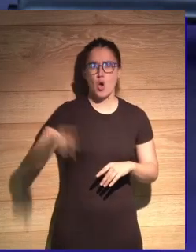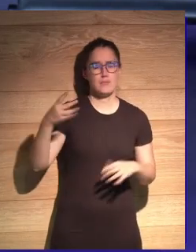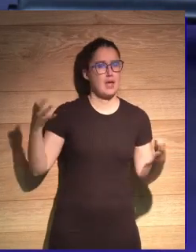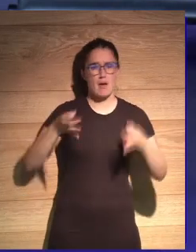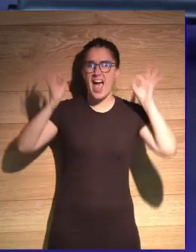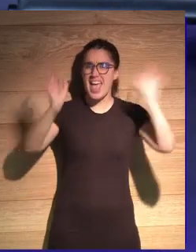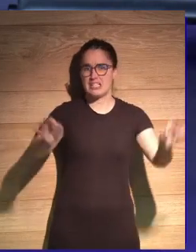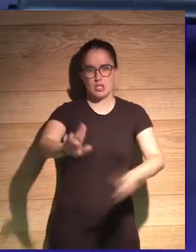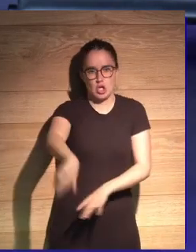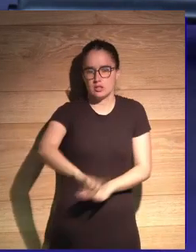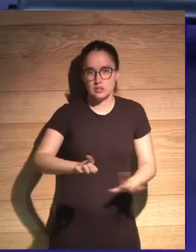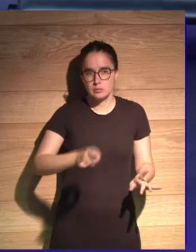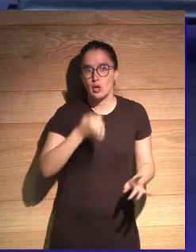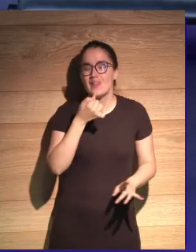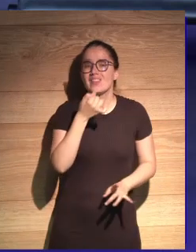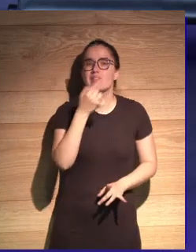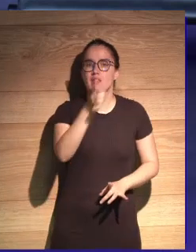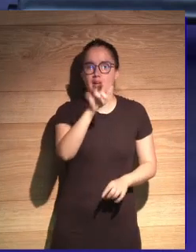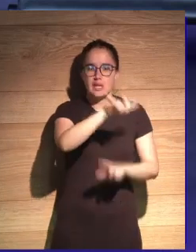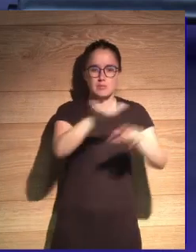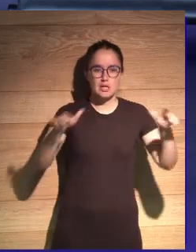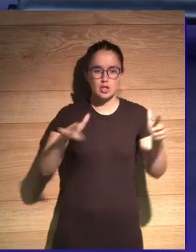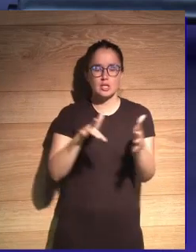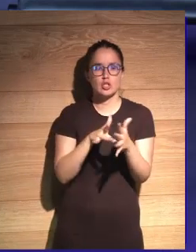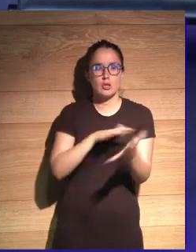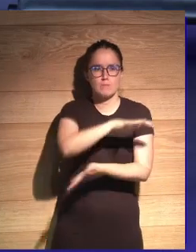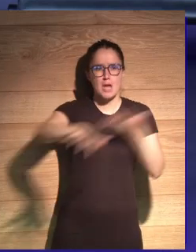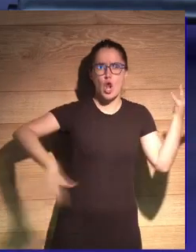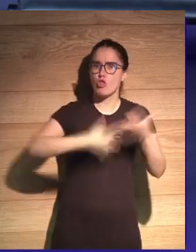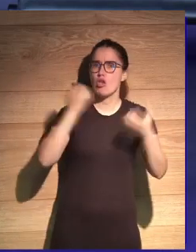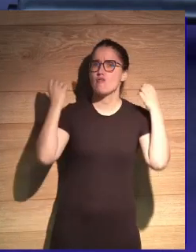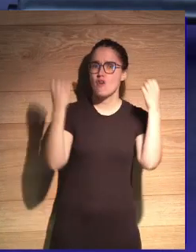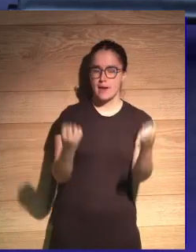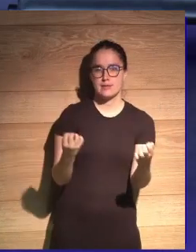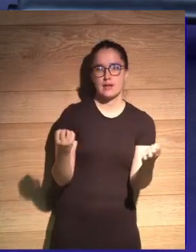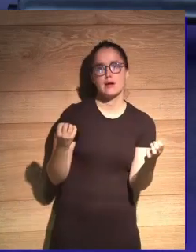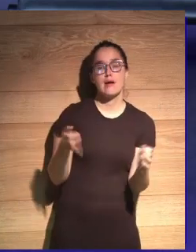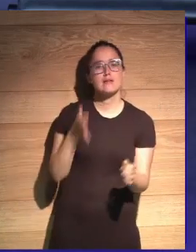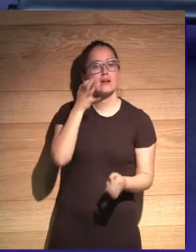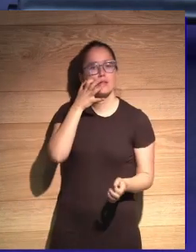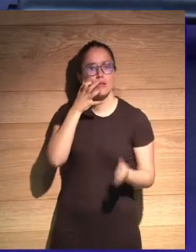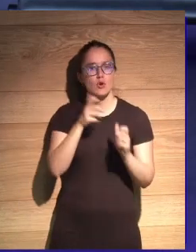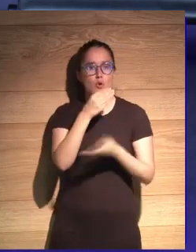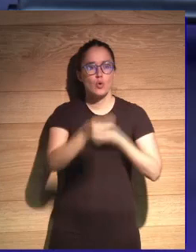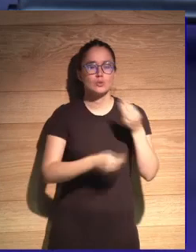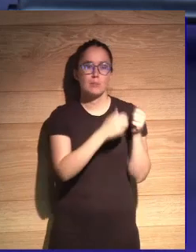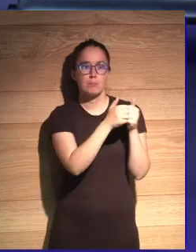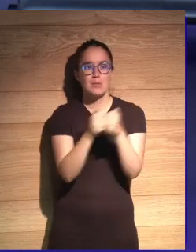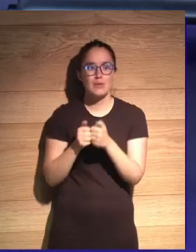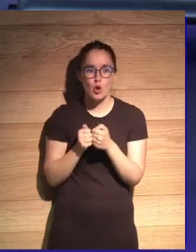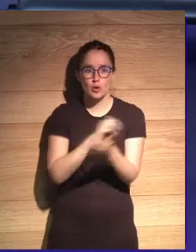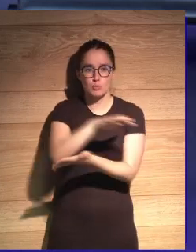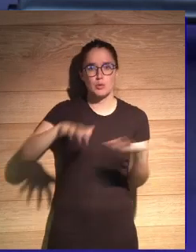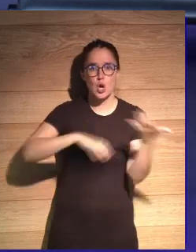humans, and this is just a reference, not the dogma, that men that execute some